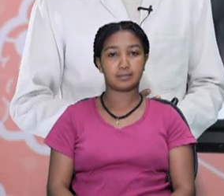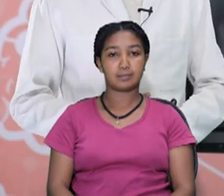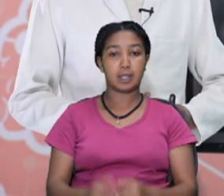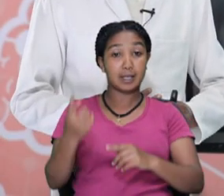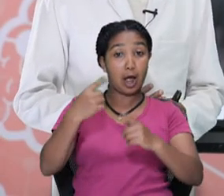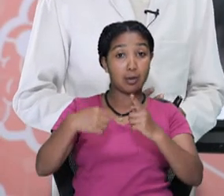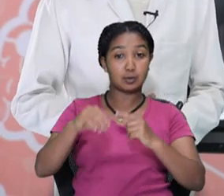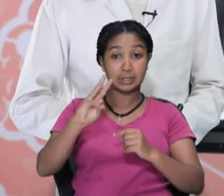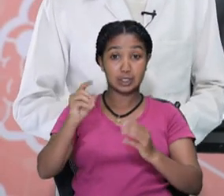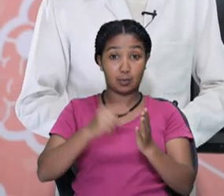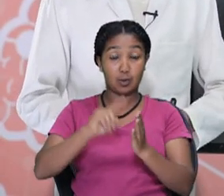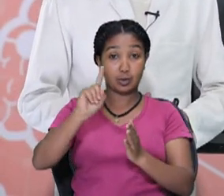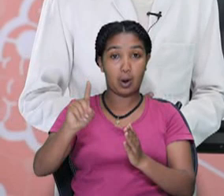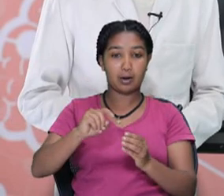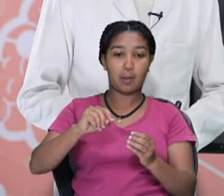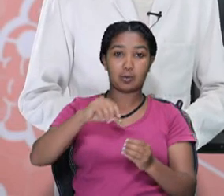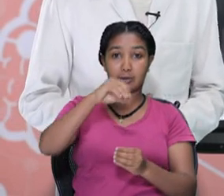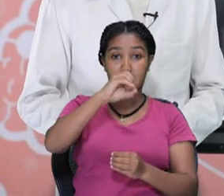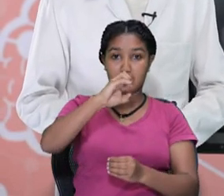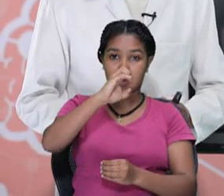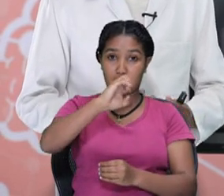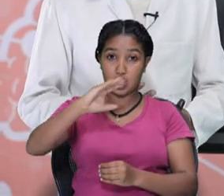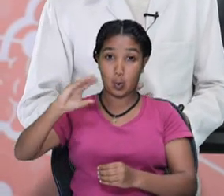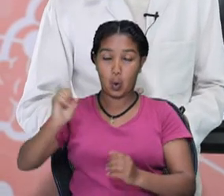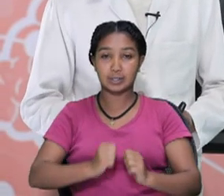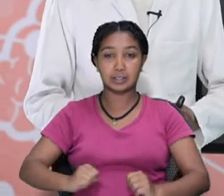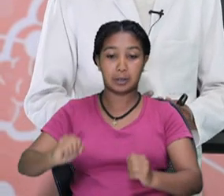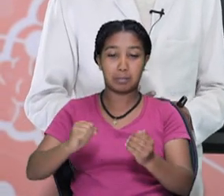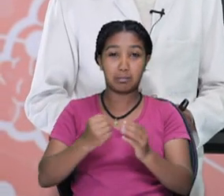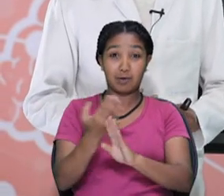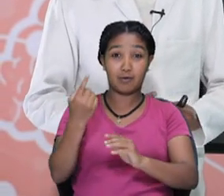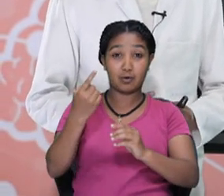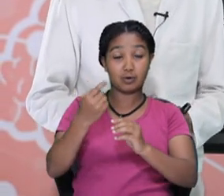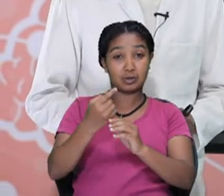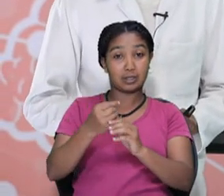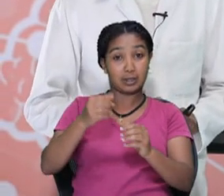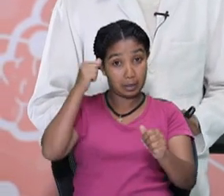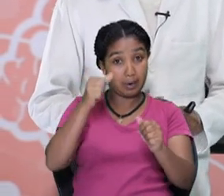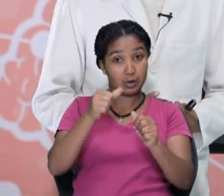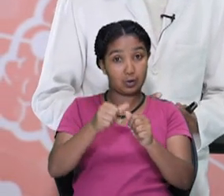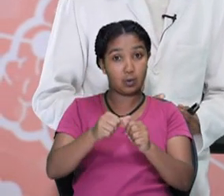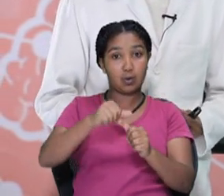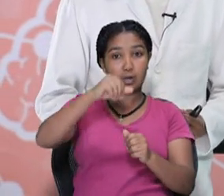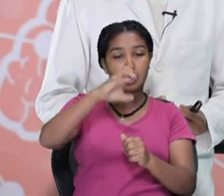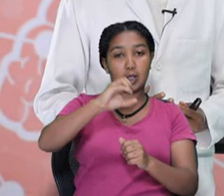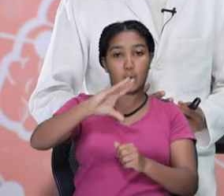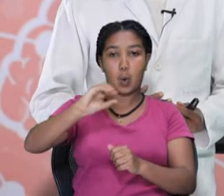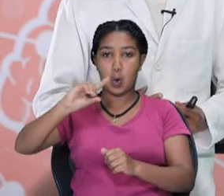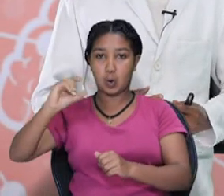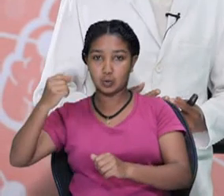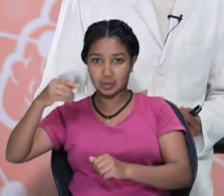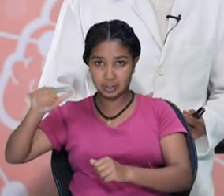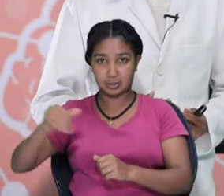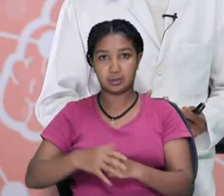Let's come to 6.1 about ecosystem. Before that, let me remind you about ecology